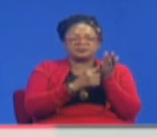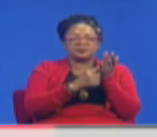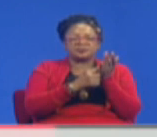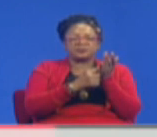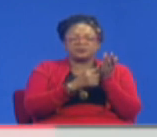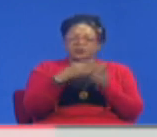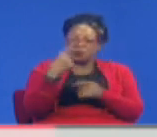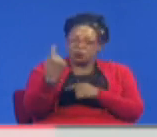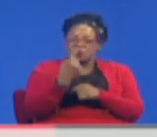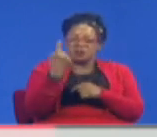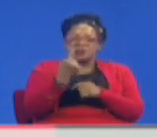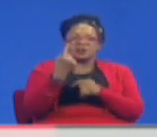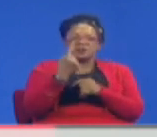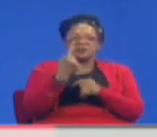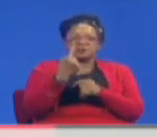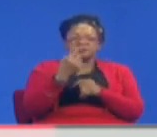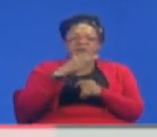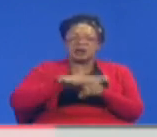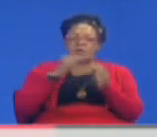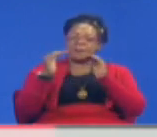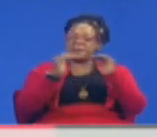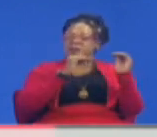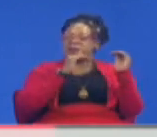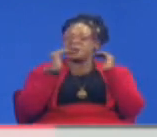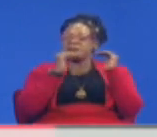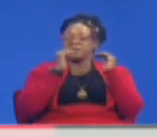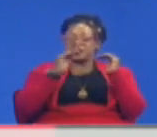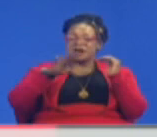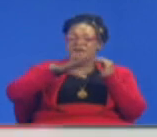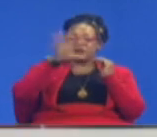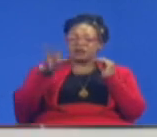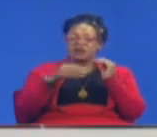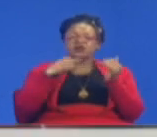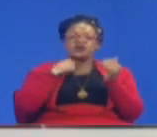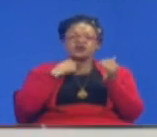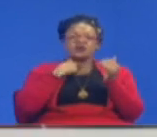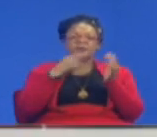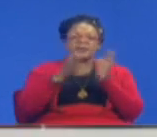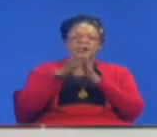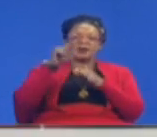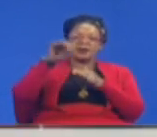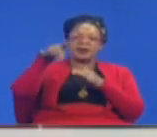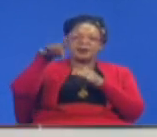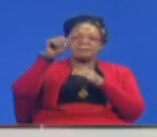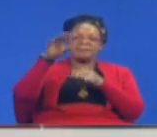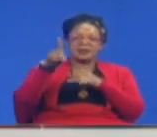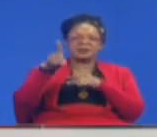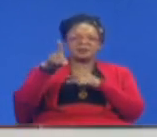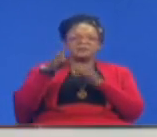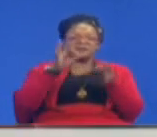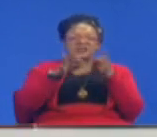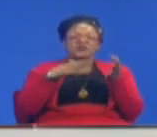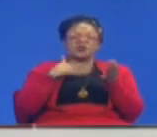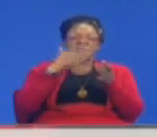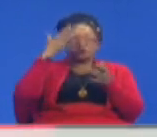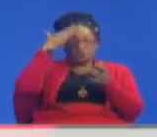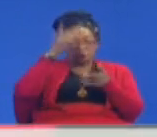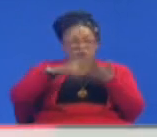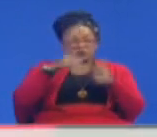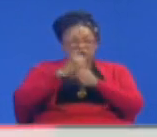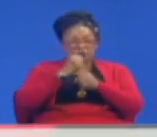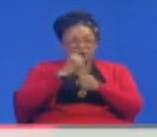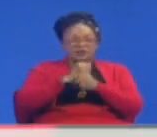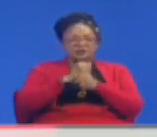except our peers in the African Union and NEPAD. If you want to know what we are doing in